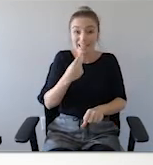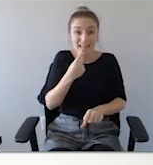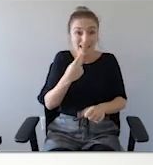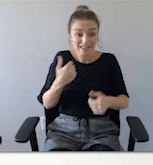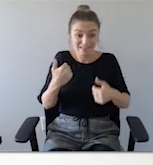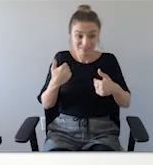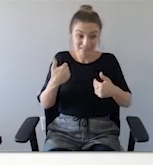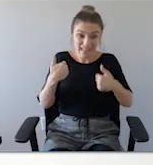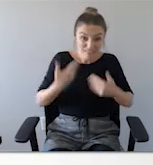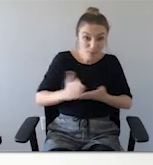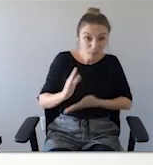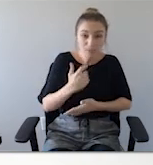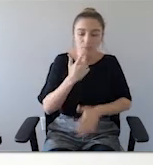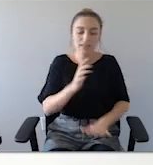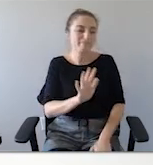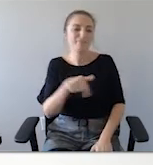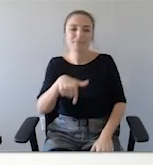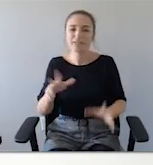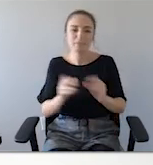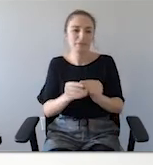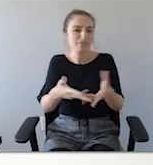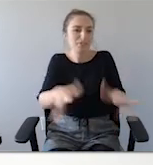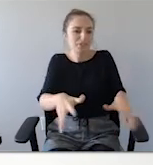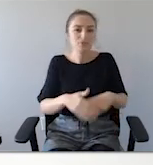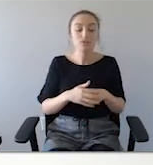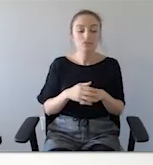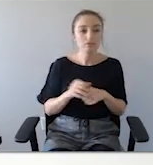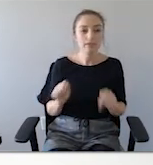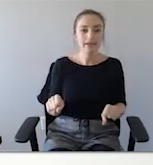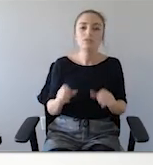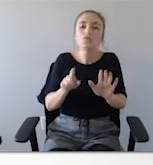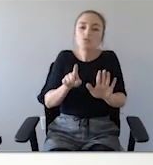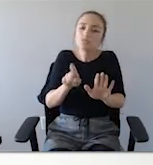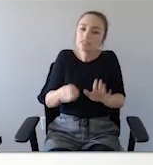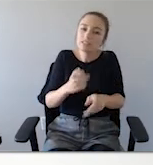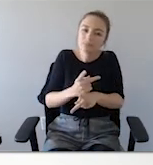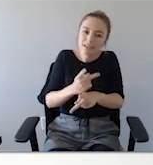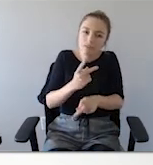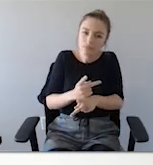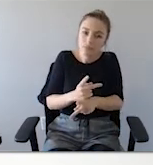be really careful and just take a minute. It's okay just to take a minute.